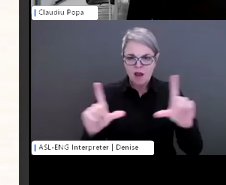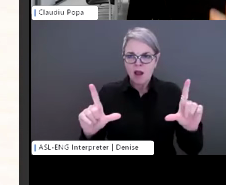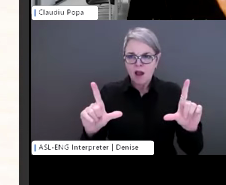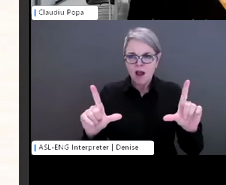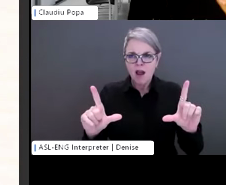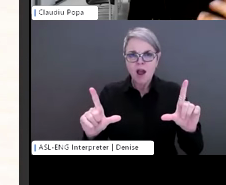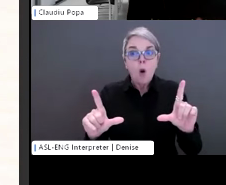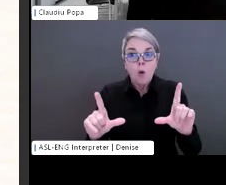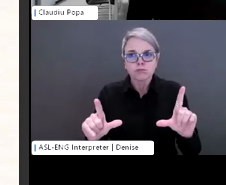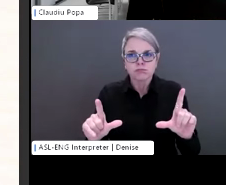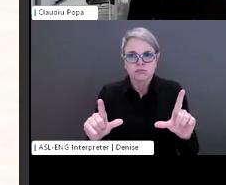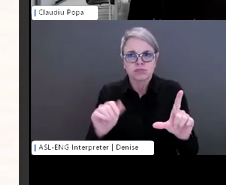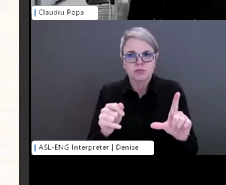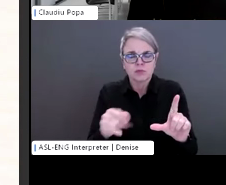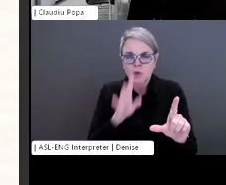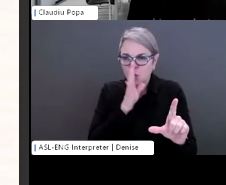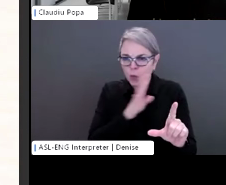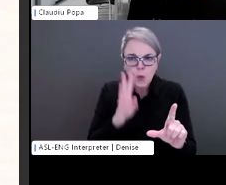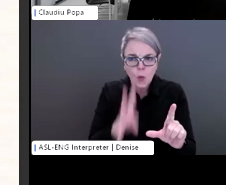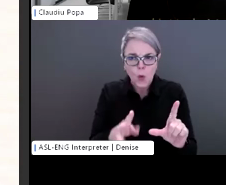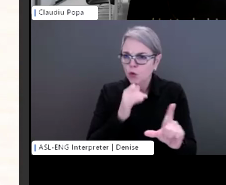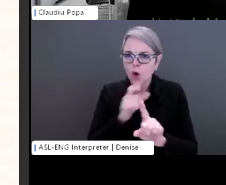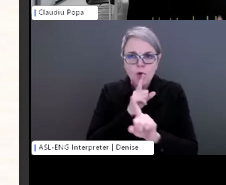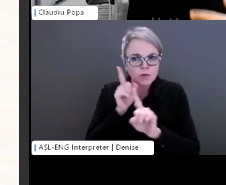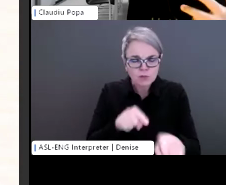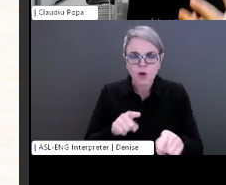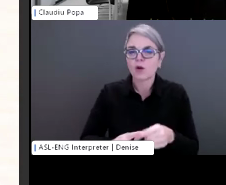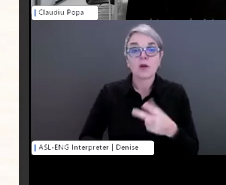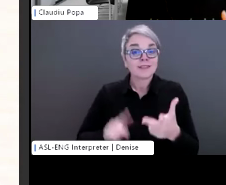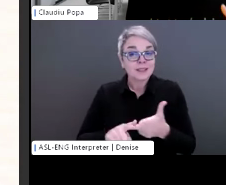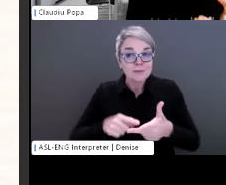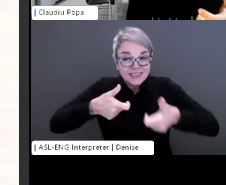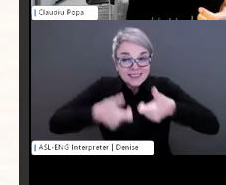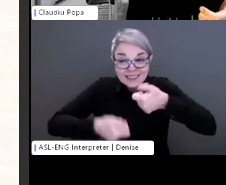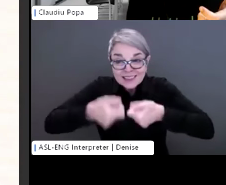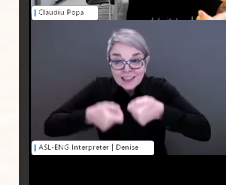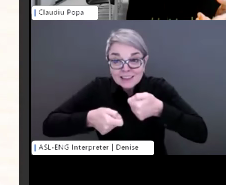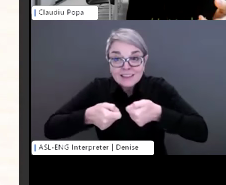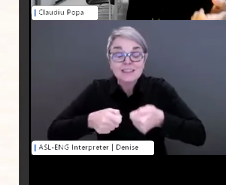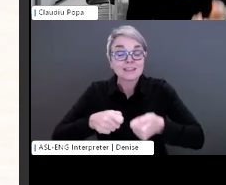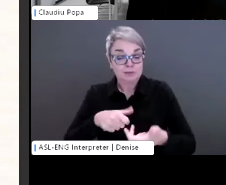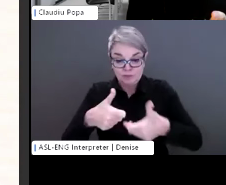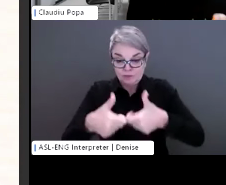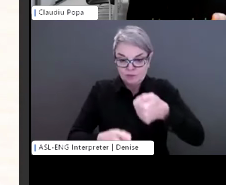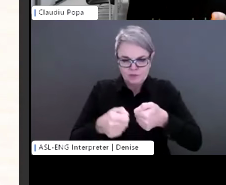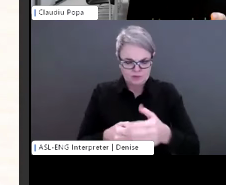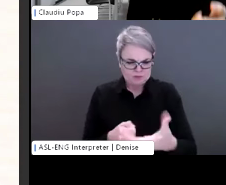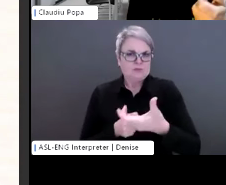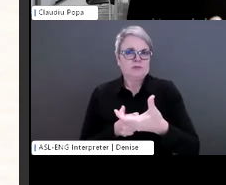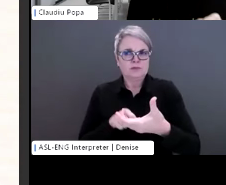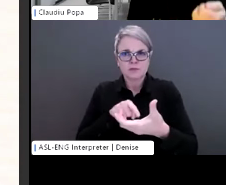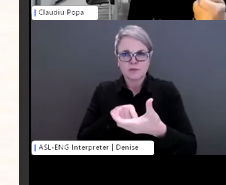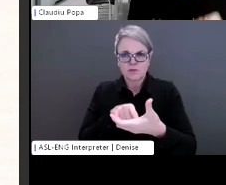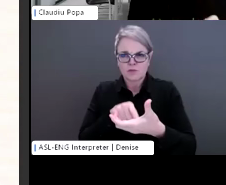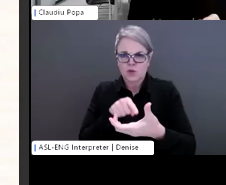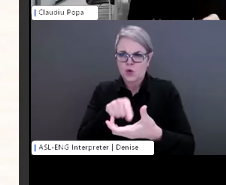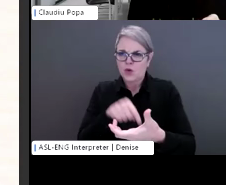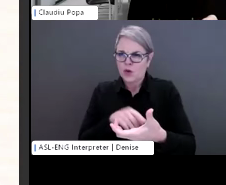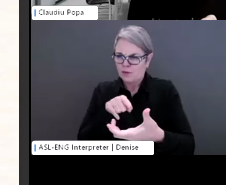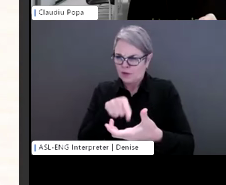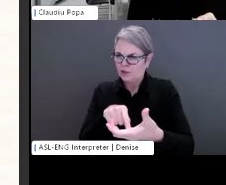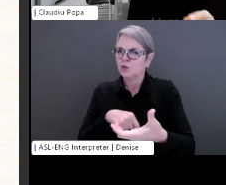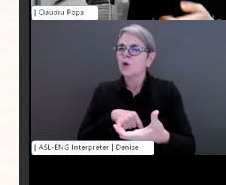for certain dead giveaways, including the kinds of urgency that you always